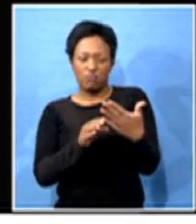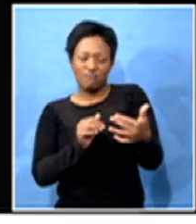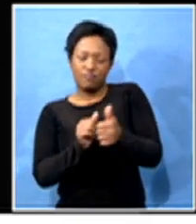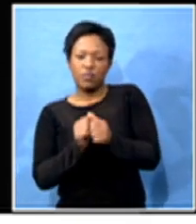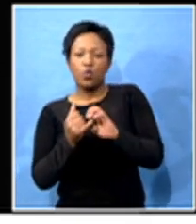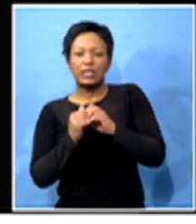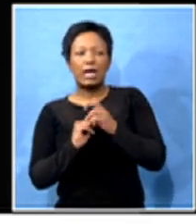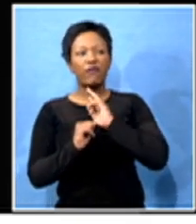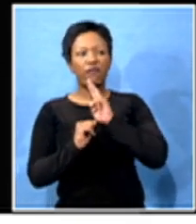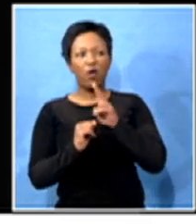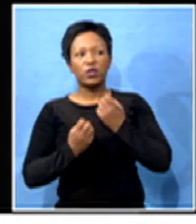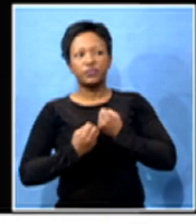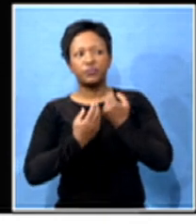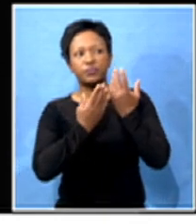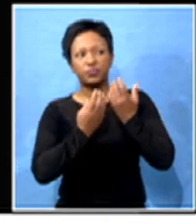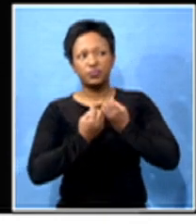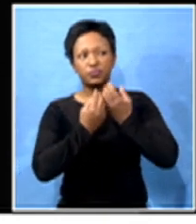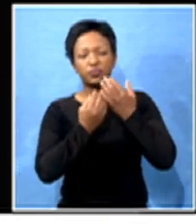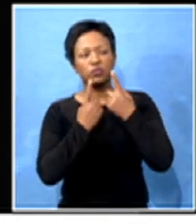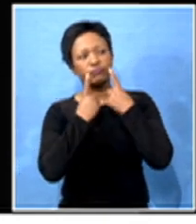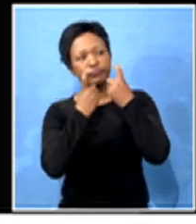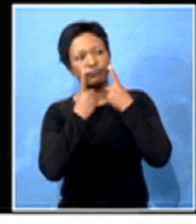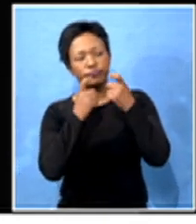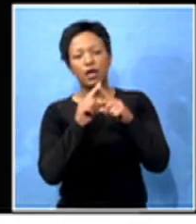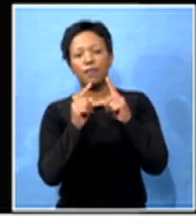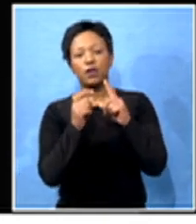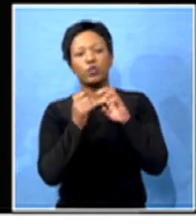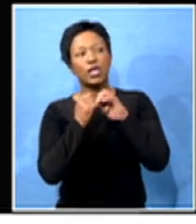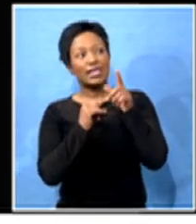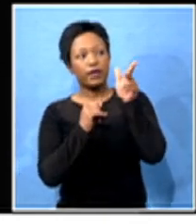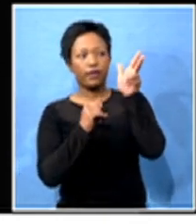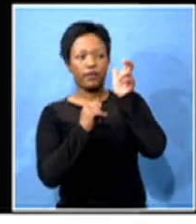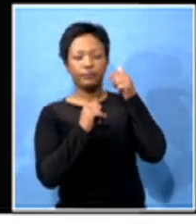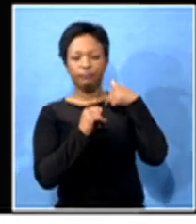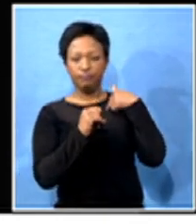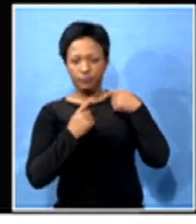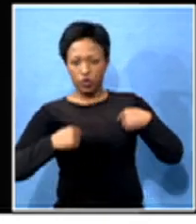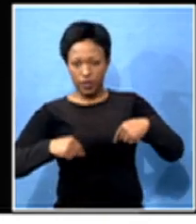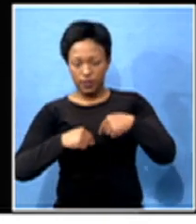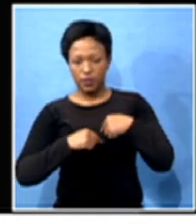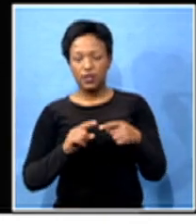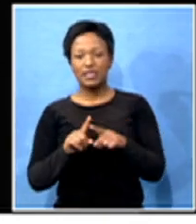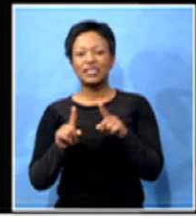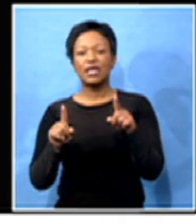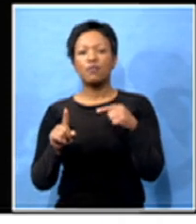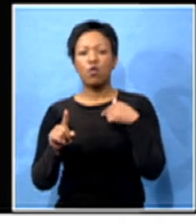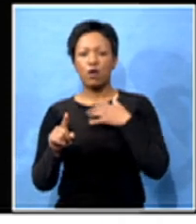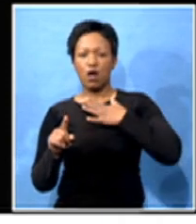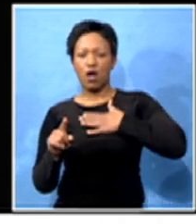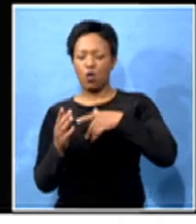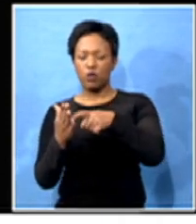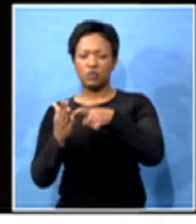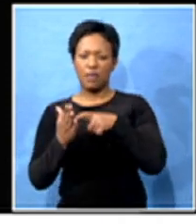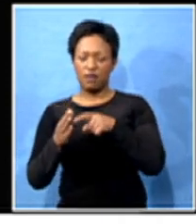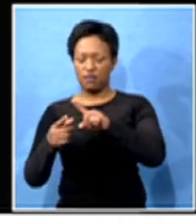they can hear us, they can listen to us, and we can also have our own demands in terms